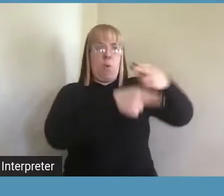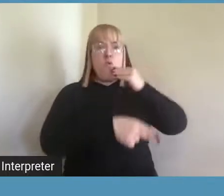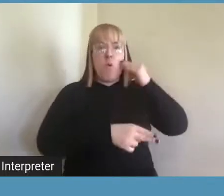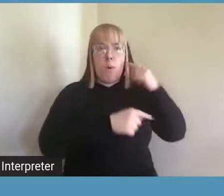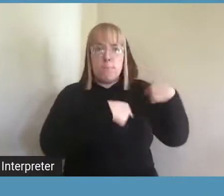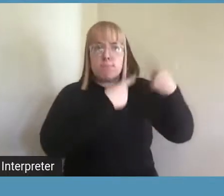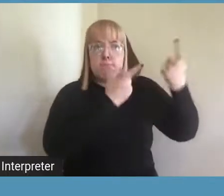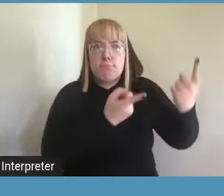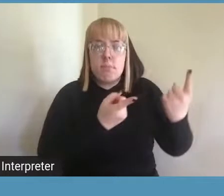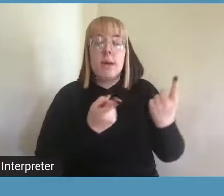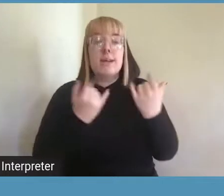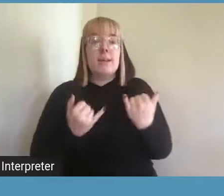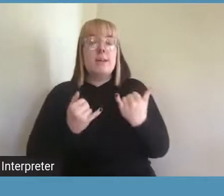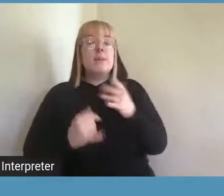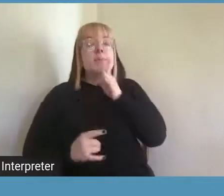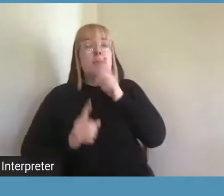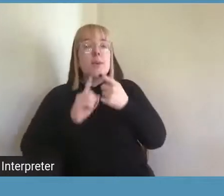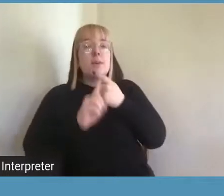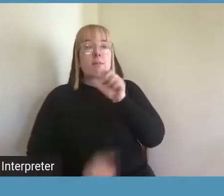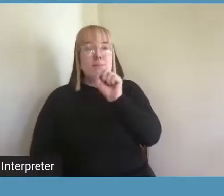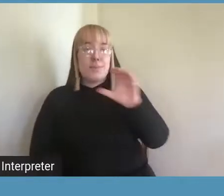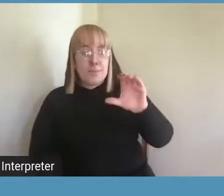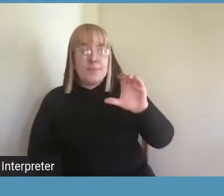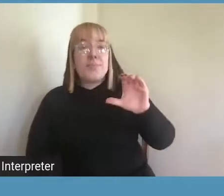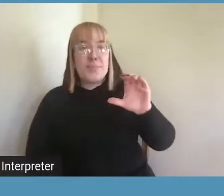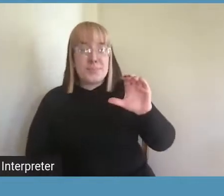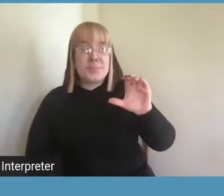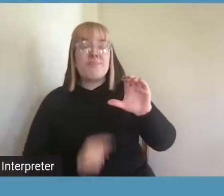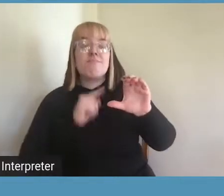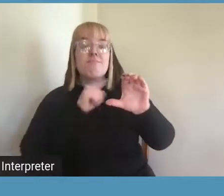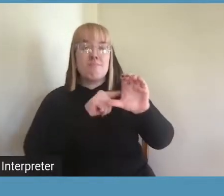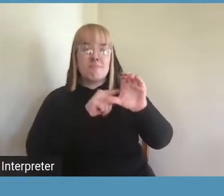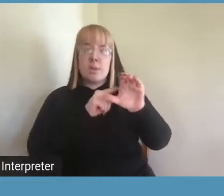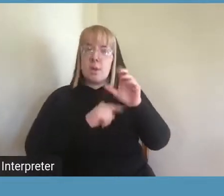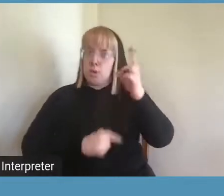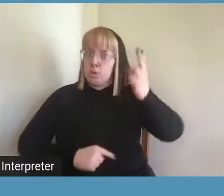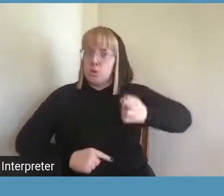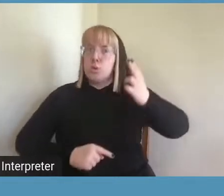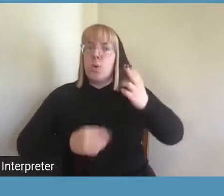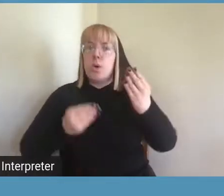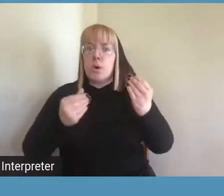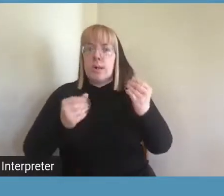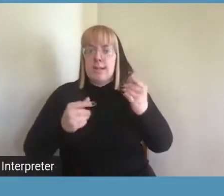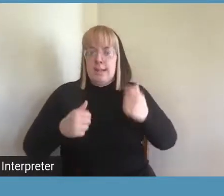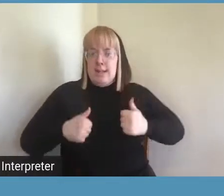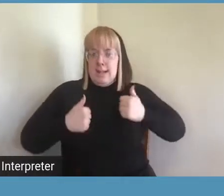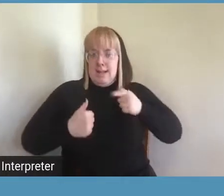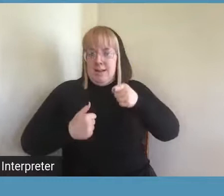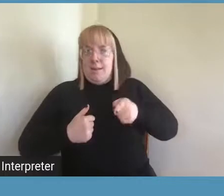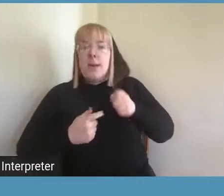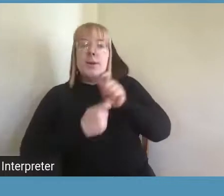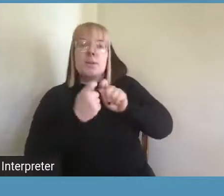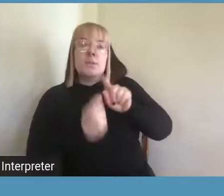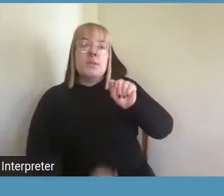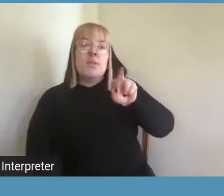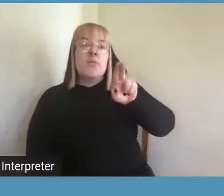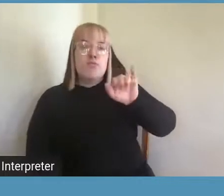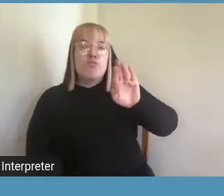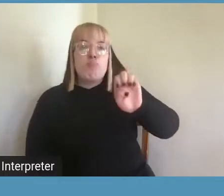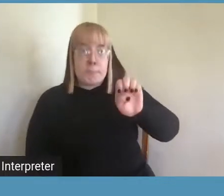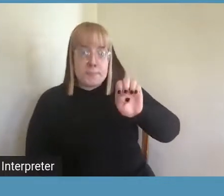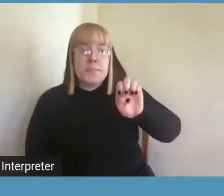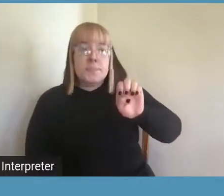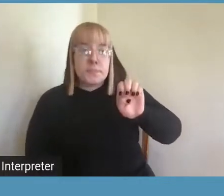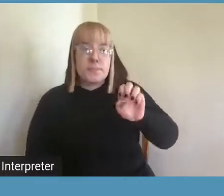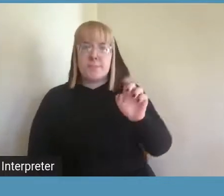am speaking to you from Charleston, South Carolina, the historical homelands of the Natchez Cusco peoples.